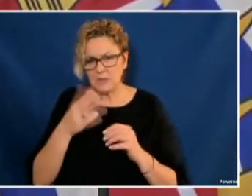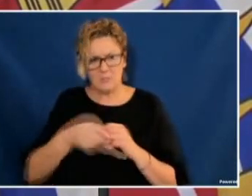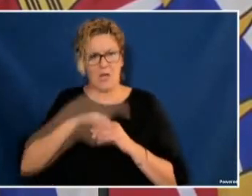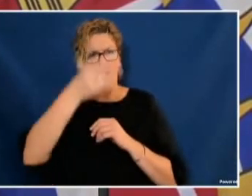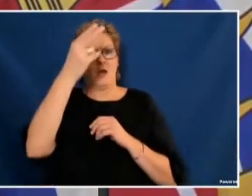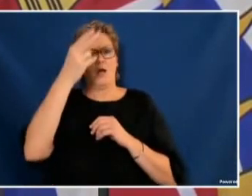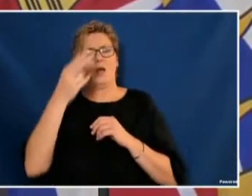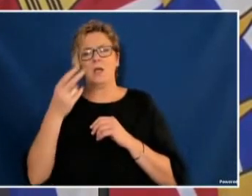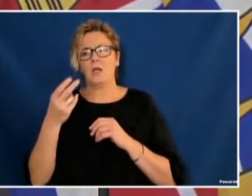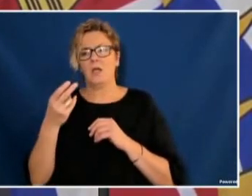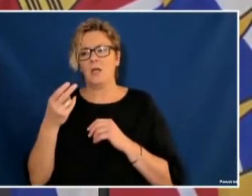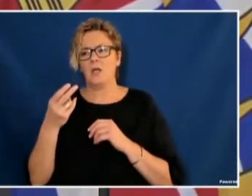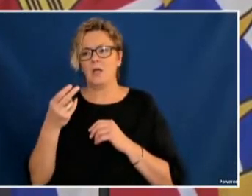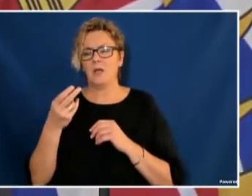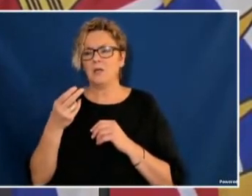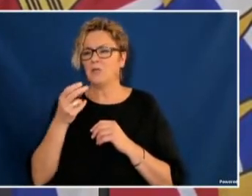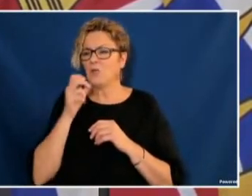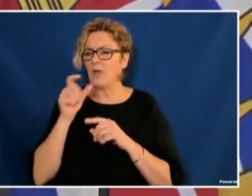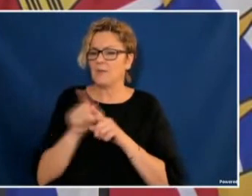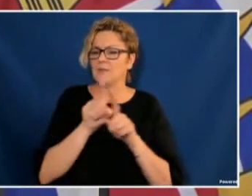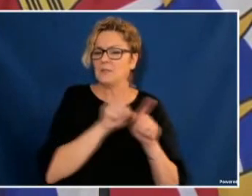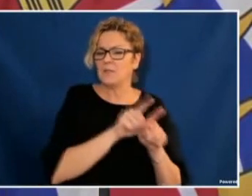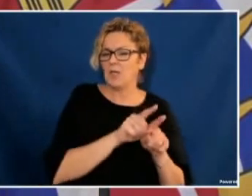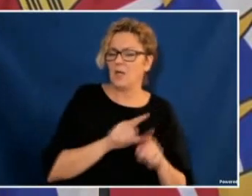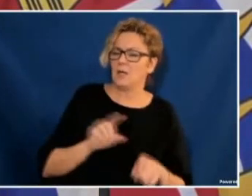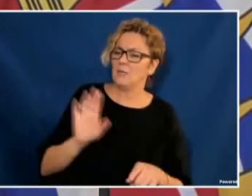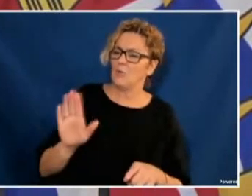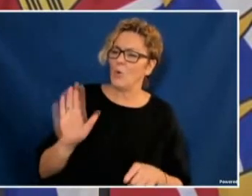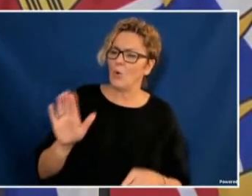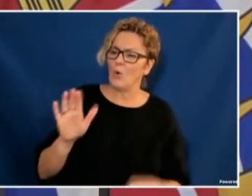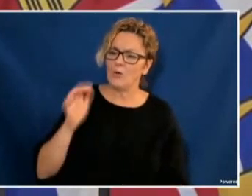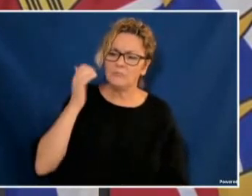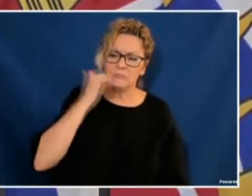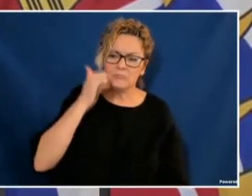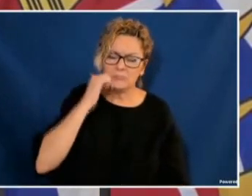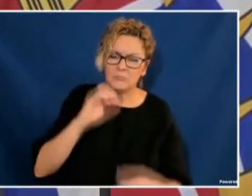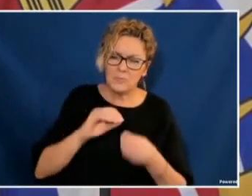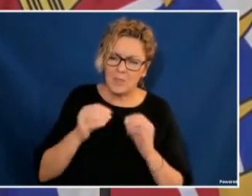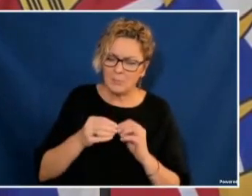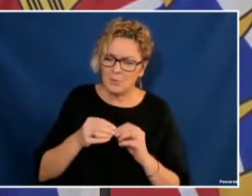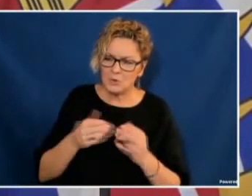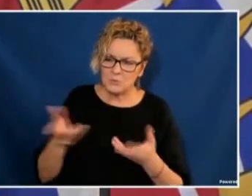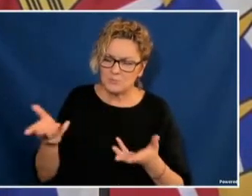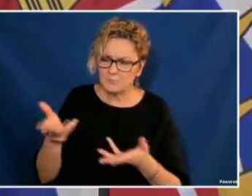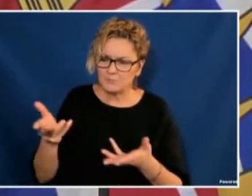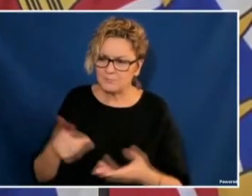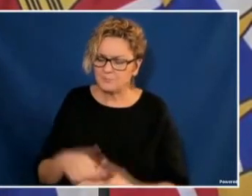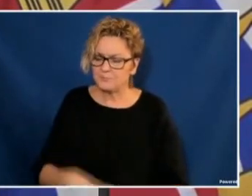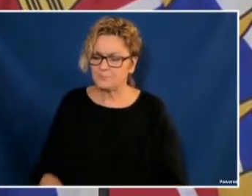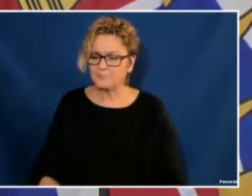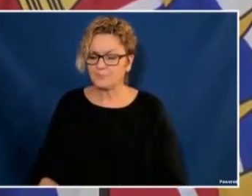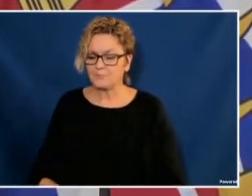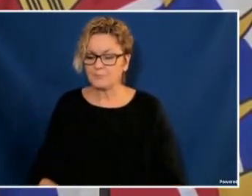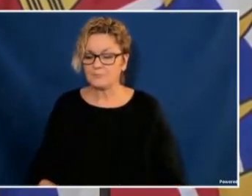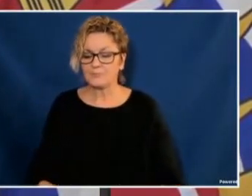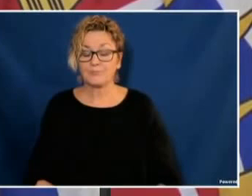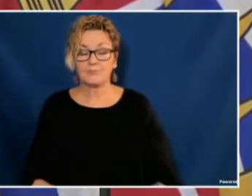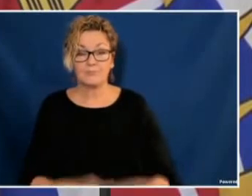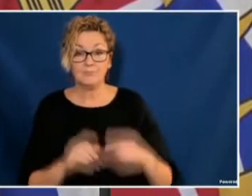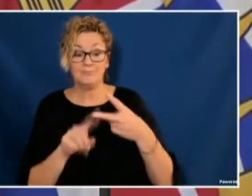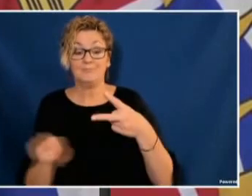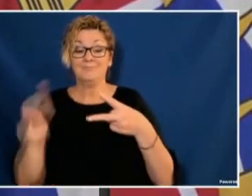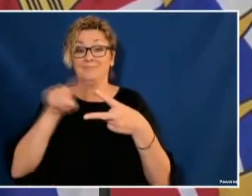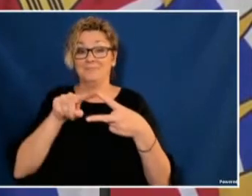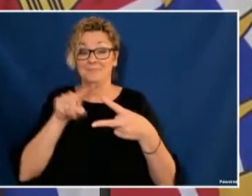no perfect way of doing it. And I will always be accused of doing too much or not enough. So